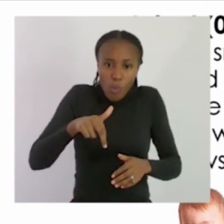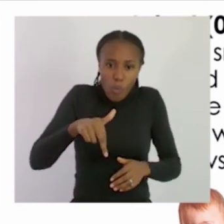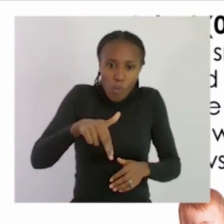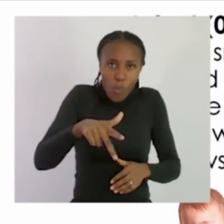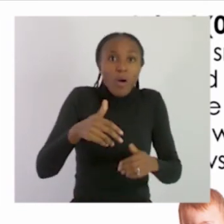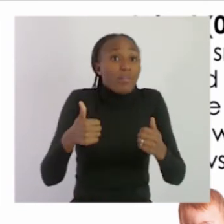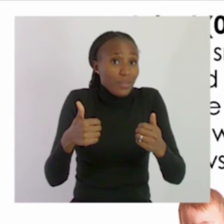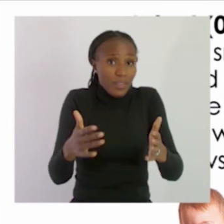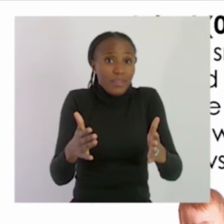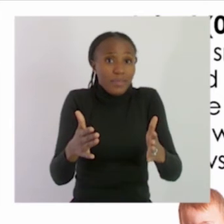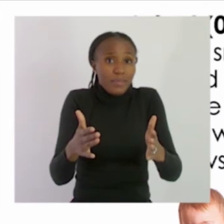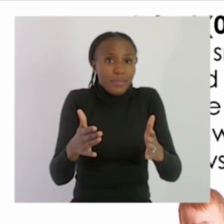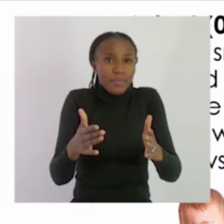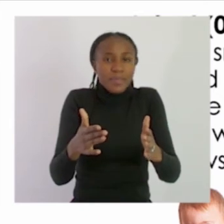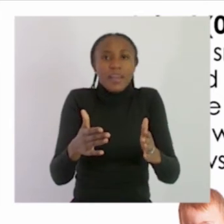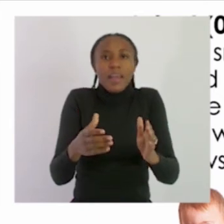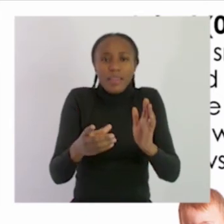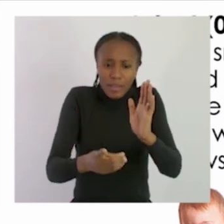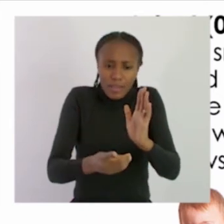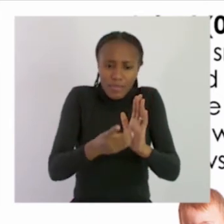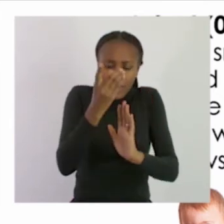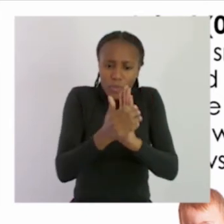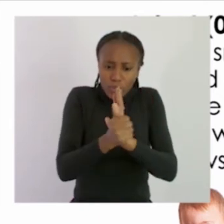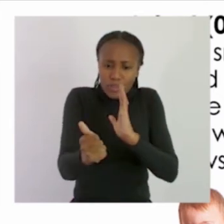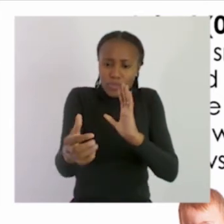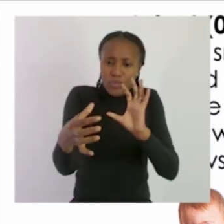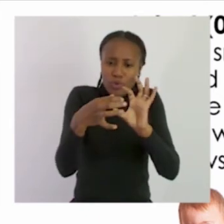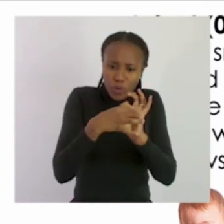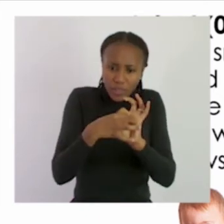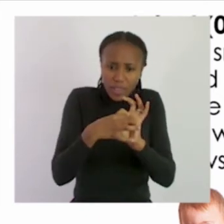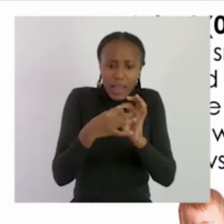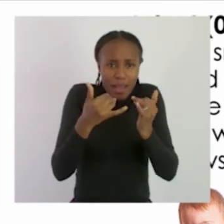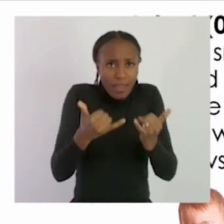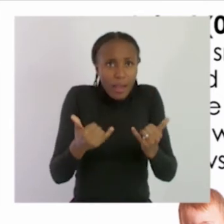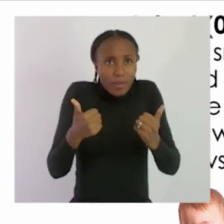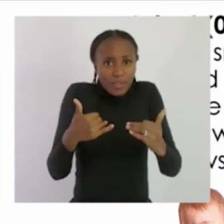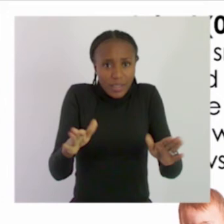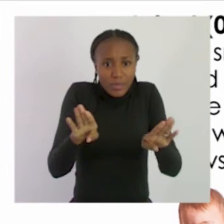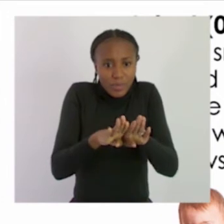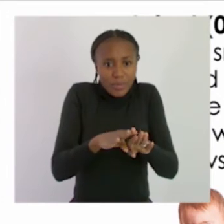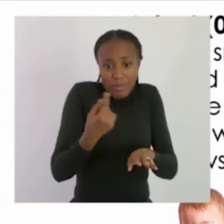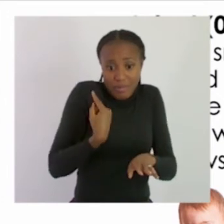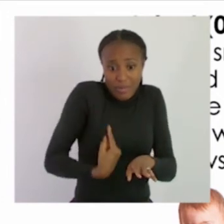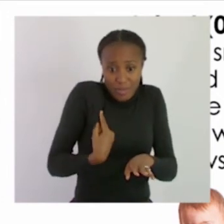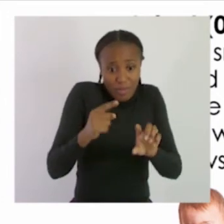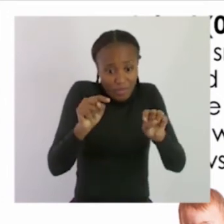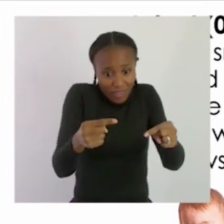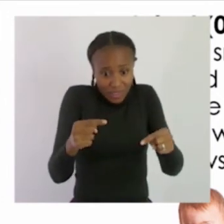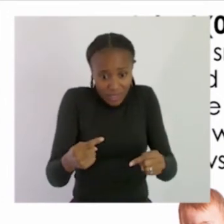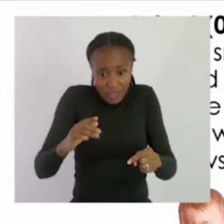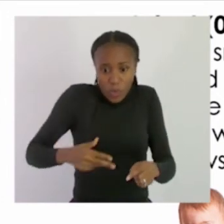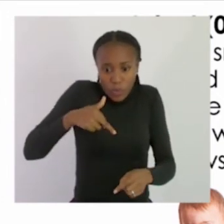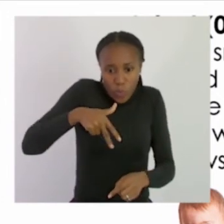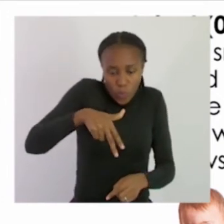walk. Their coordination skills develop. It means that they start now to do things by themselves. They know that if I want to walk from here to